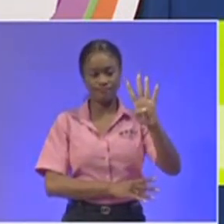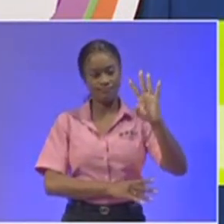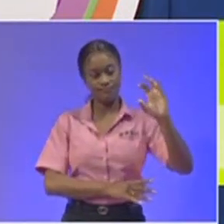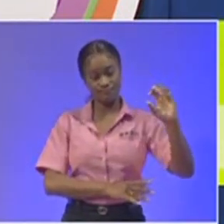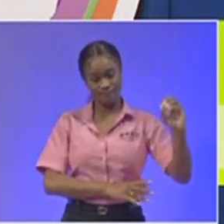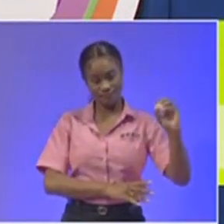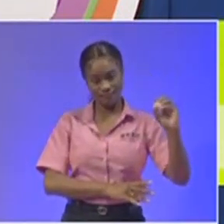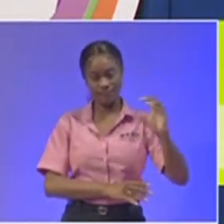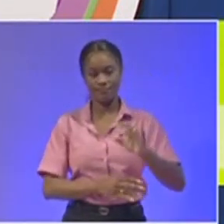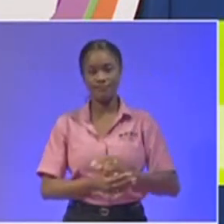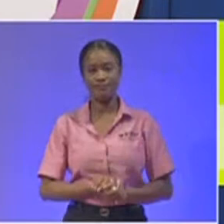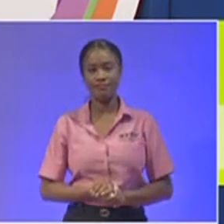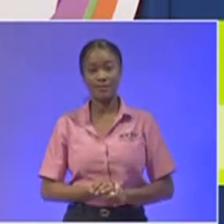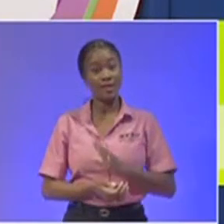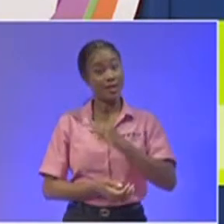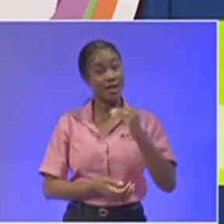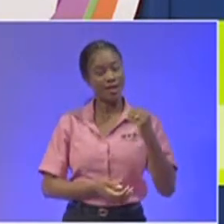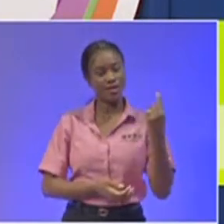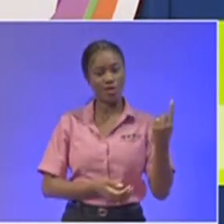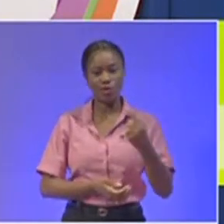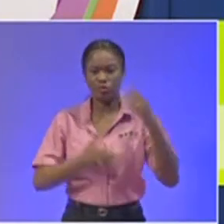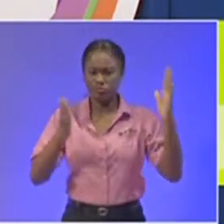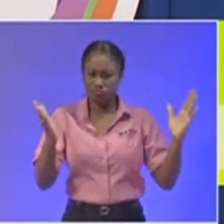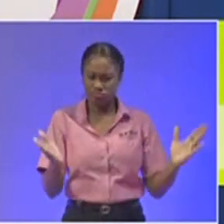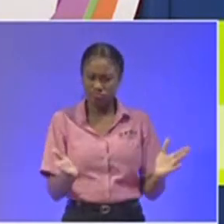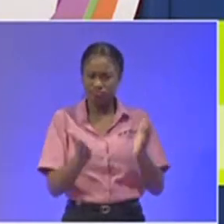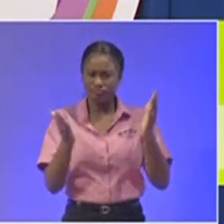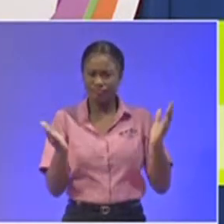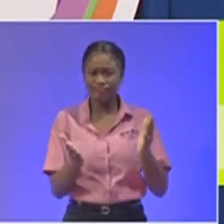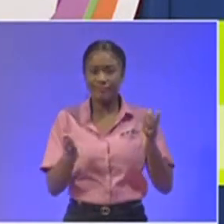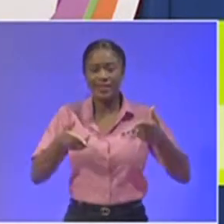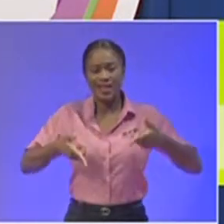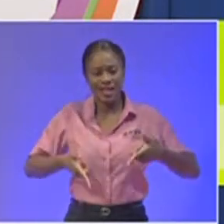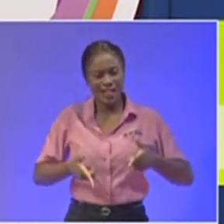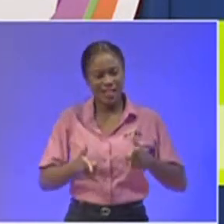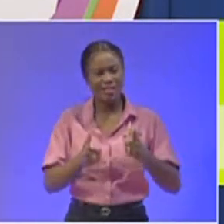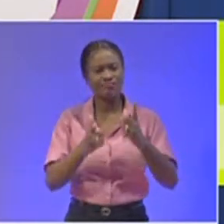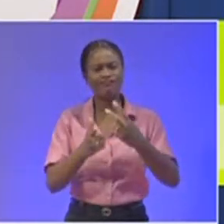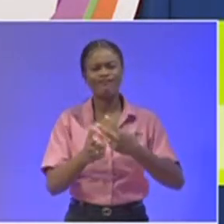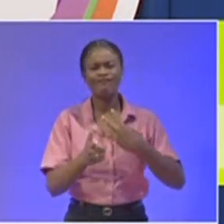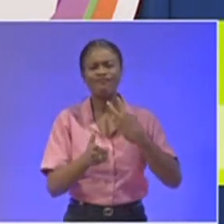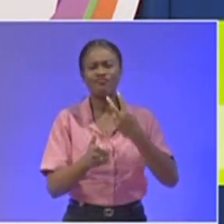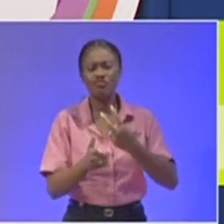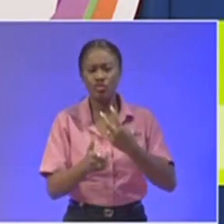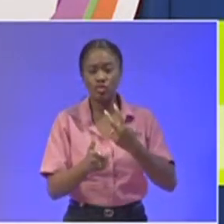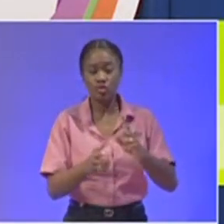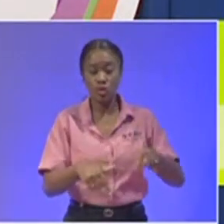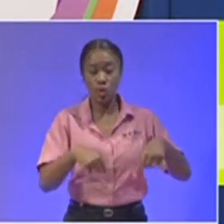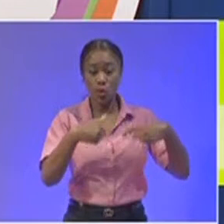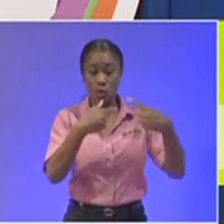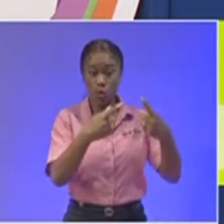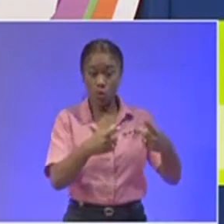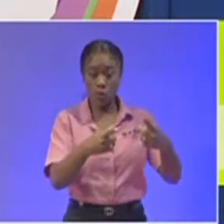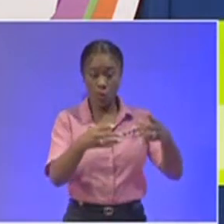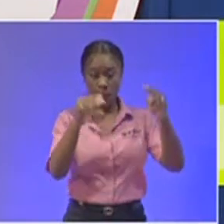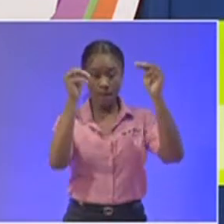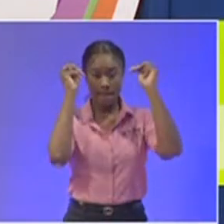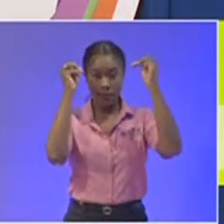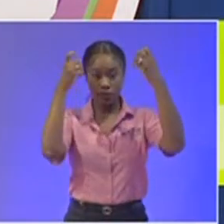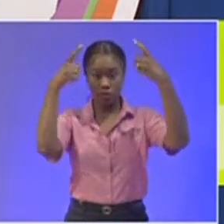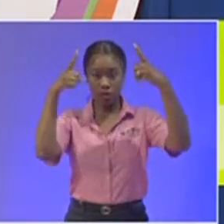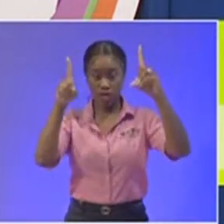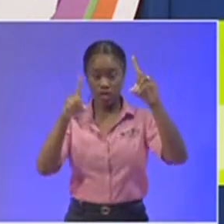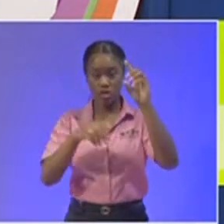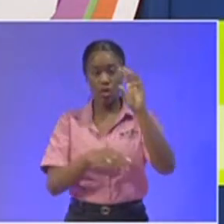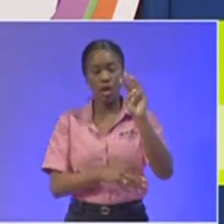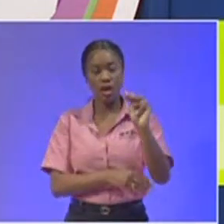776-0440. And as always, we encourage you to let your voice be heard. Go to the Ministry of Education's